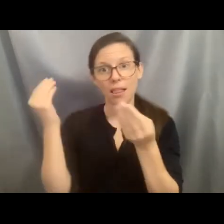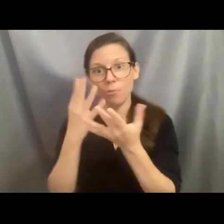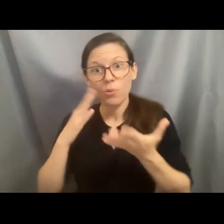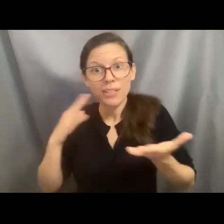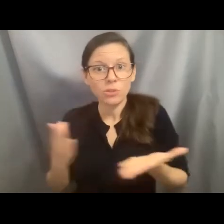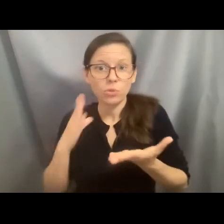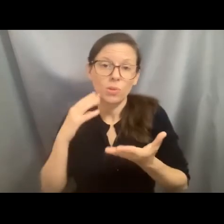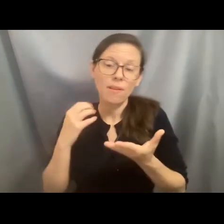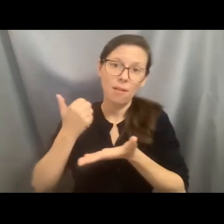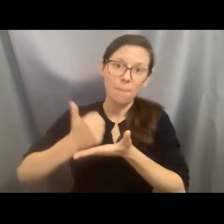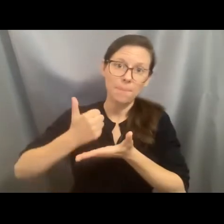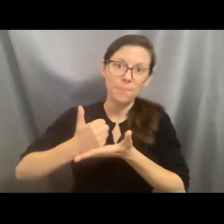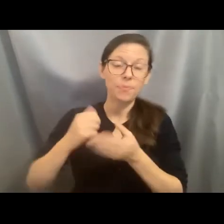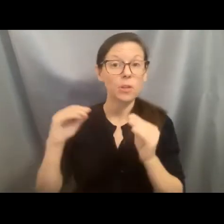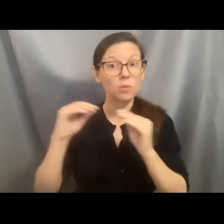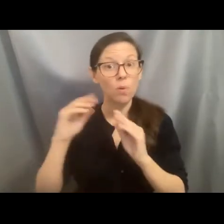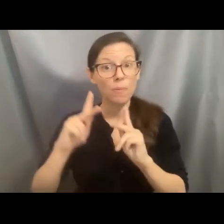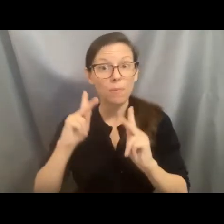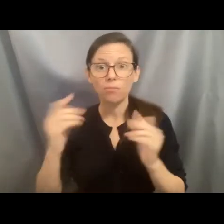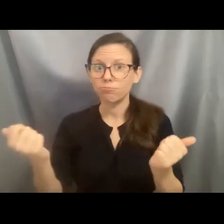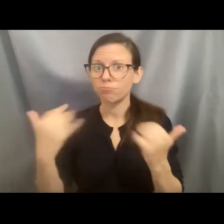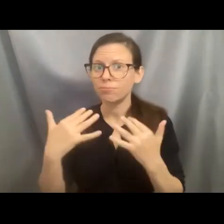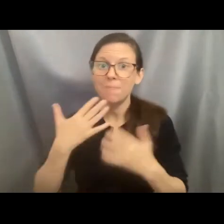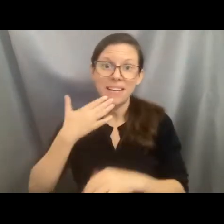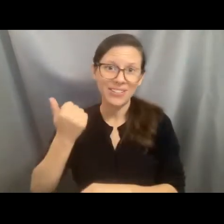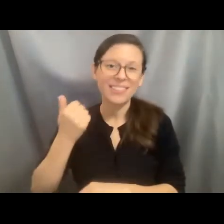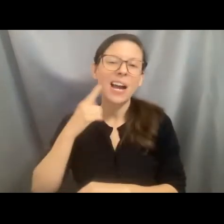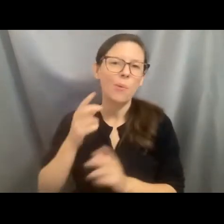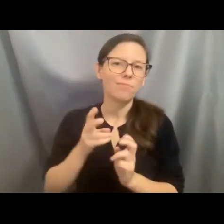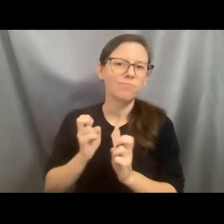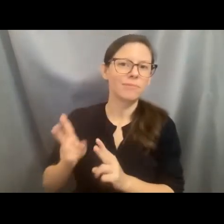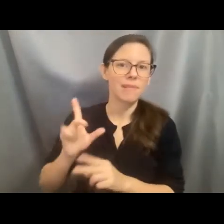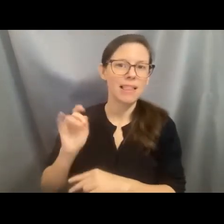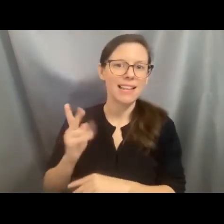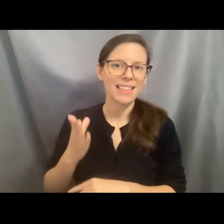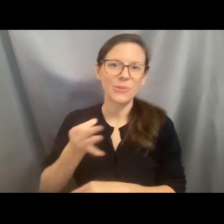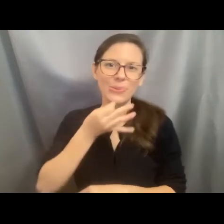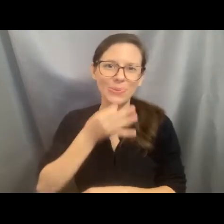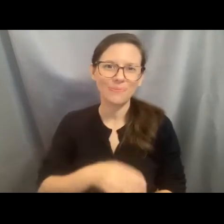help. So the more people, the better. So I'll drop that link in just a second. Thank you.